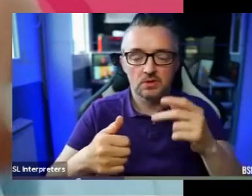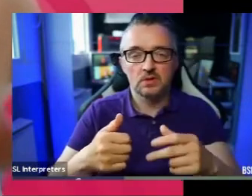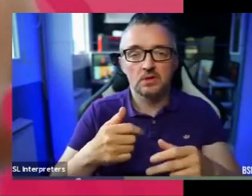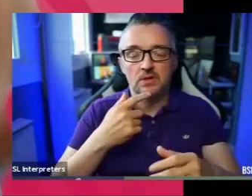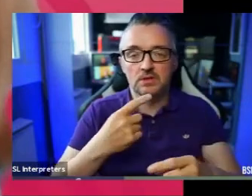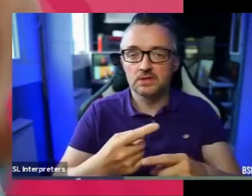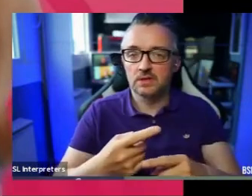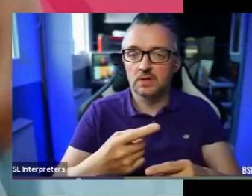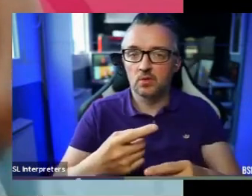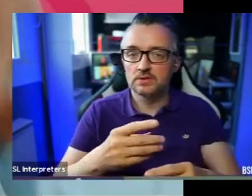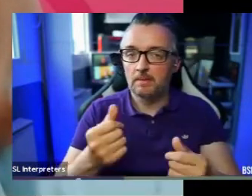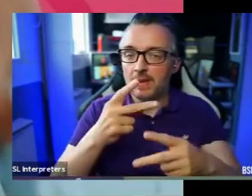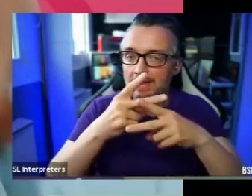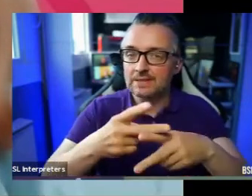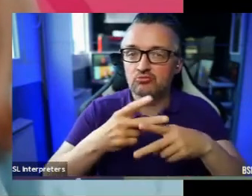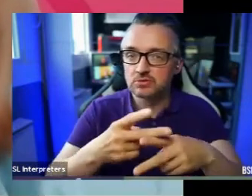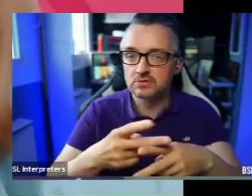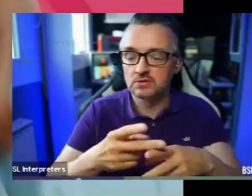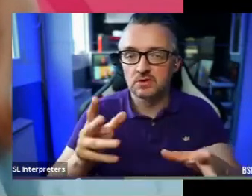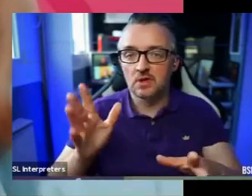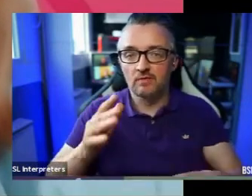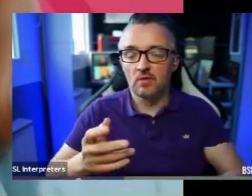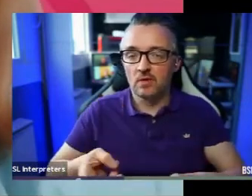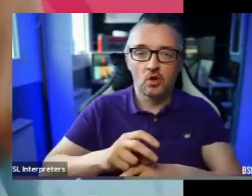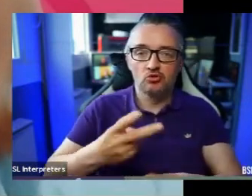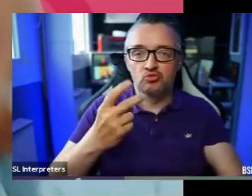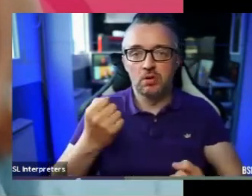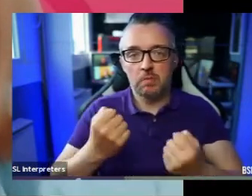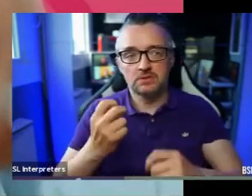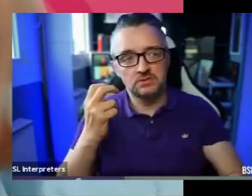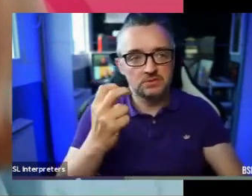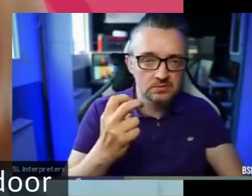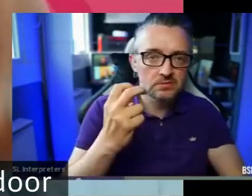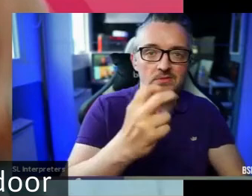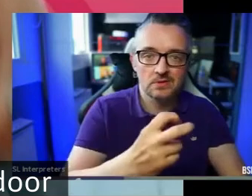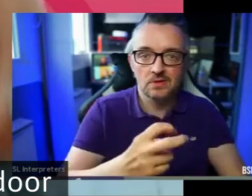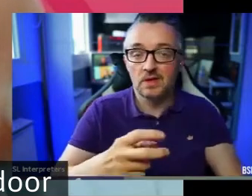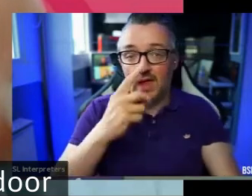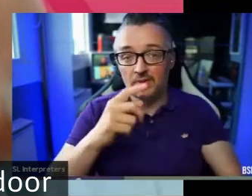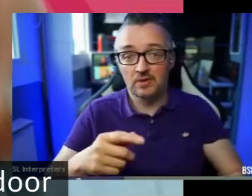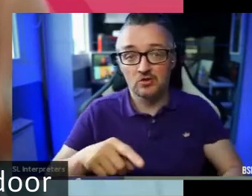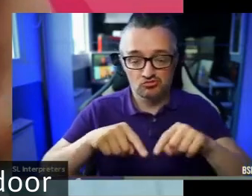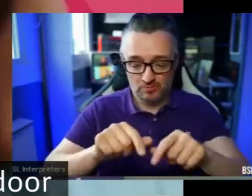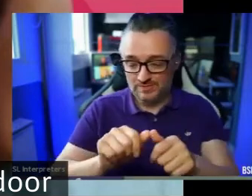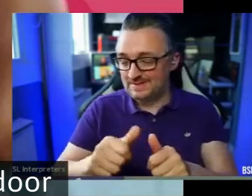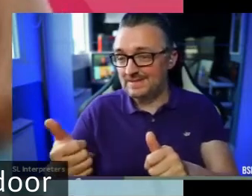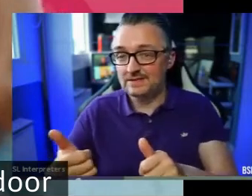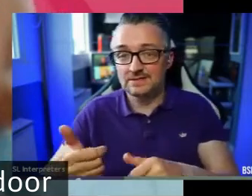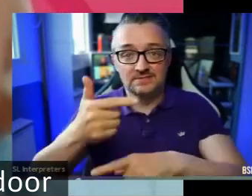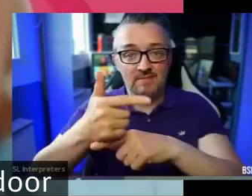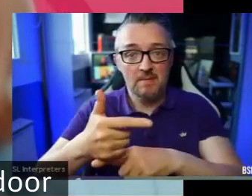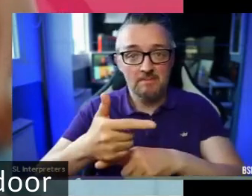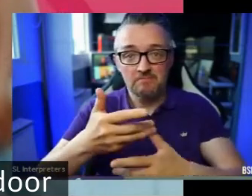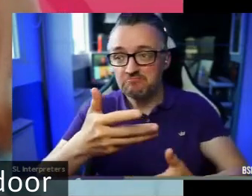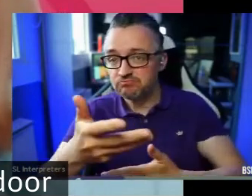digital consultations, and particularly for carers, they didn't have to get on 2 buses. They could be in the room next door to